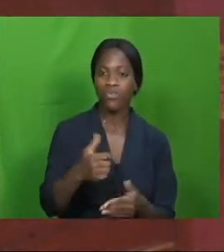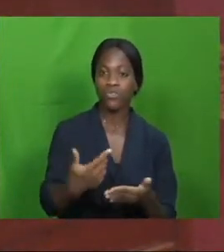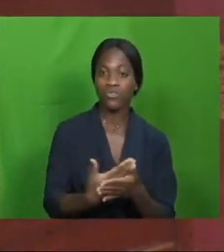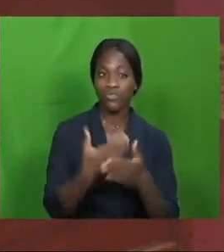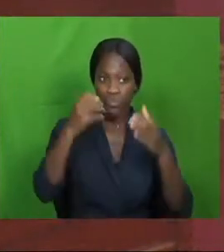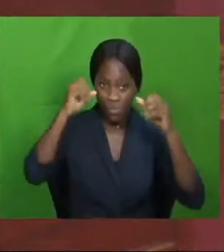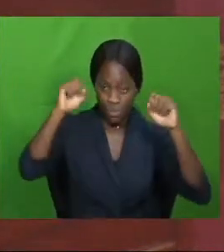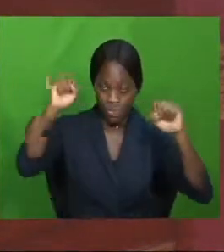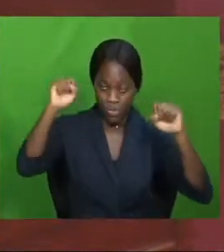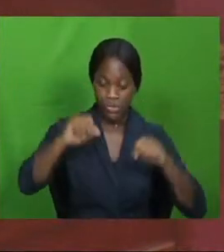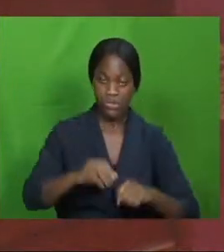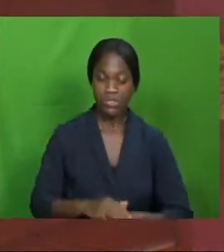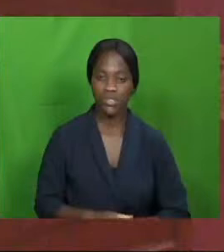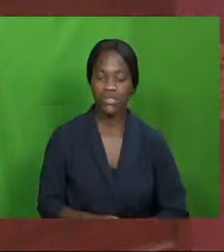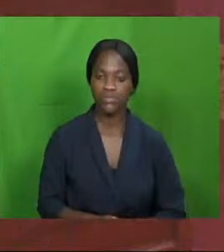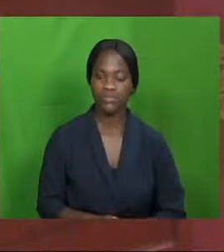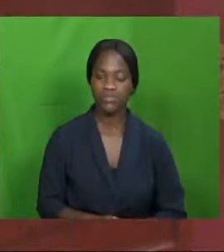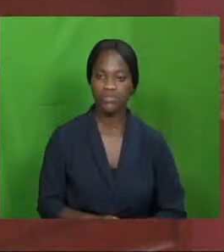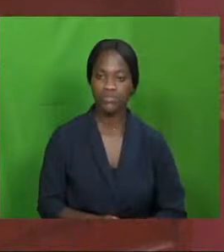The Speaker,